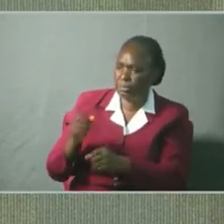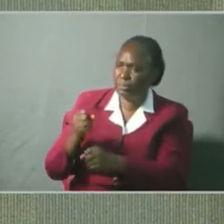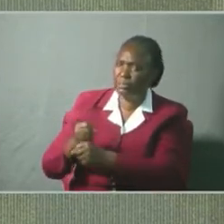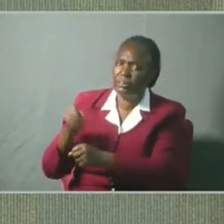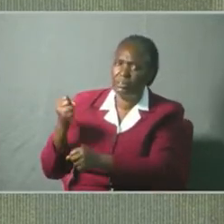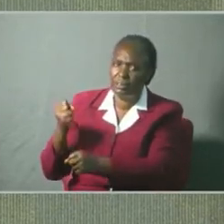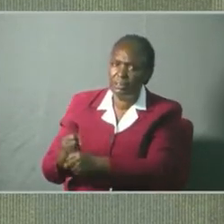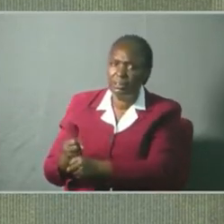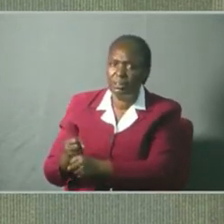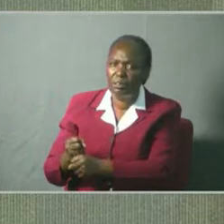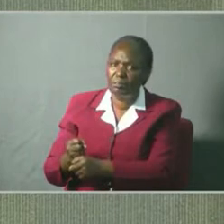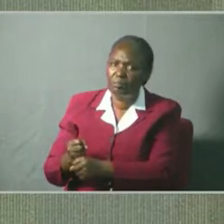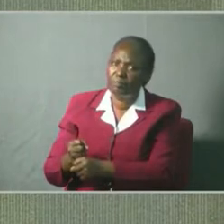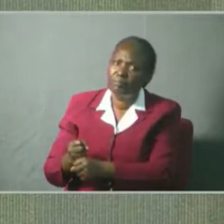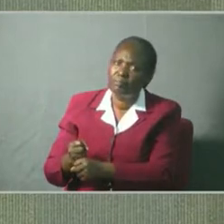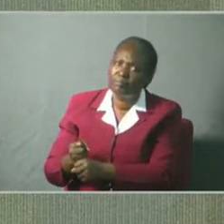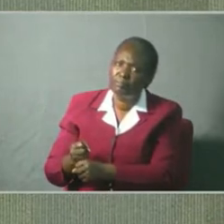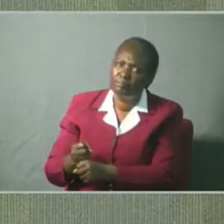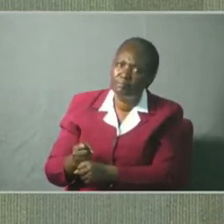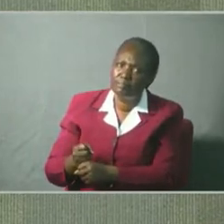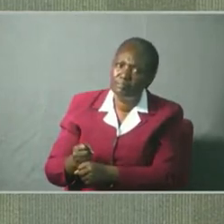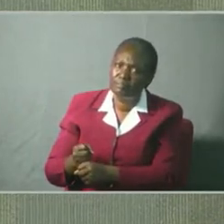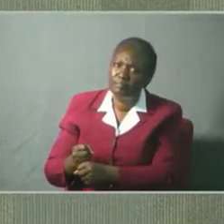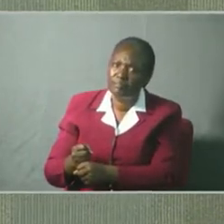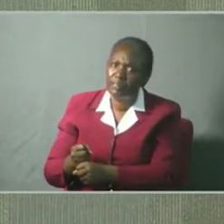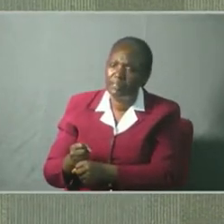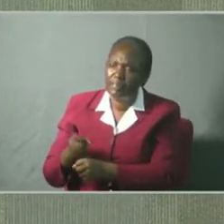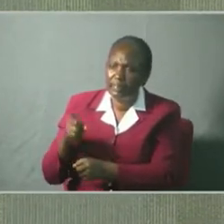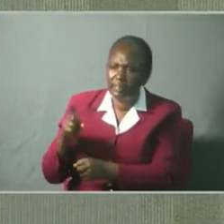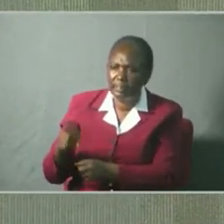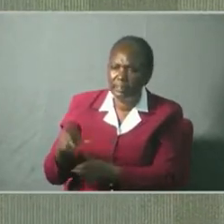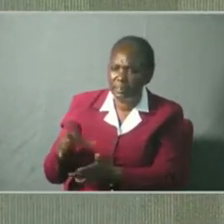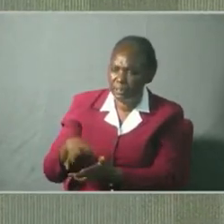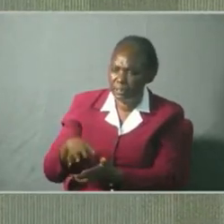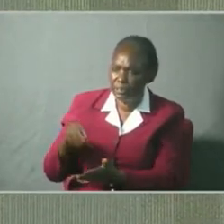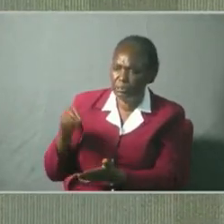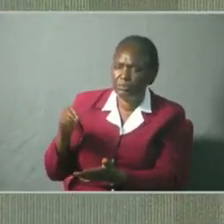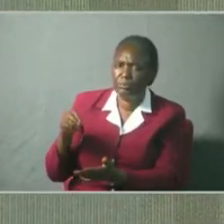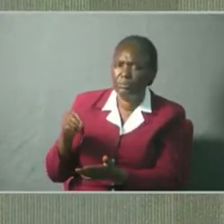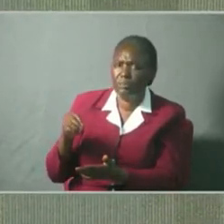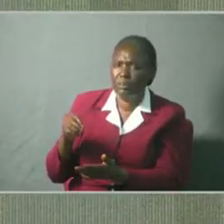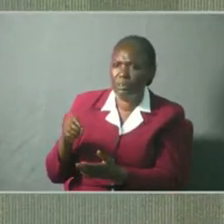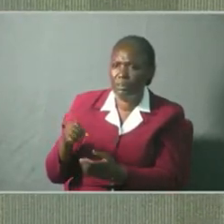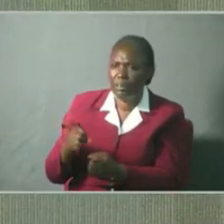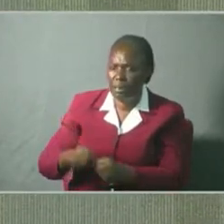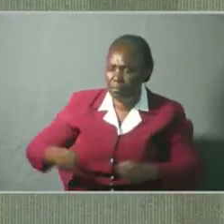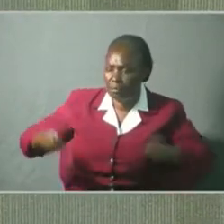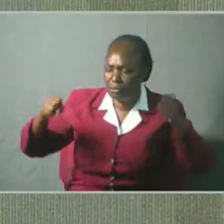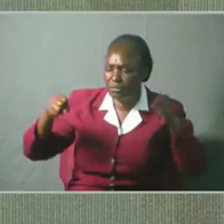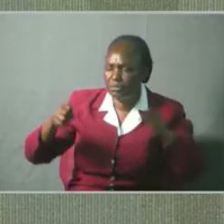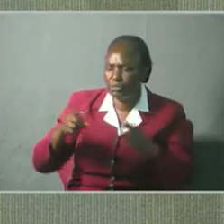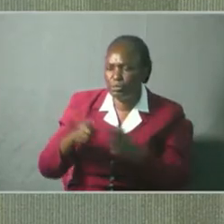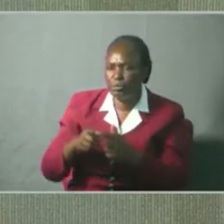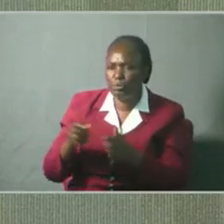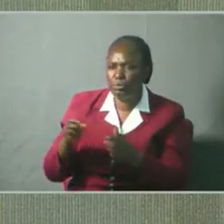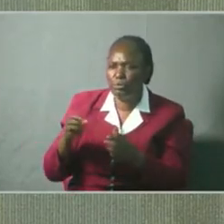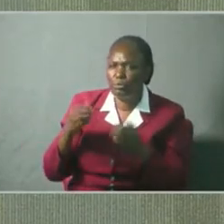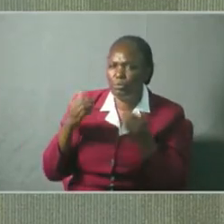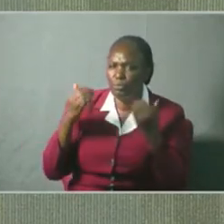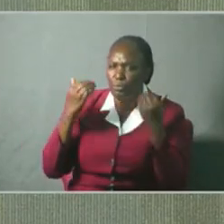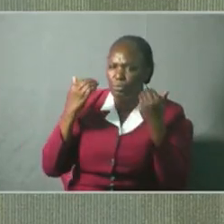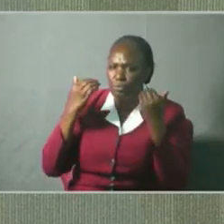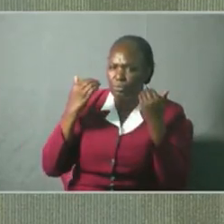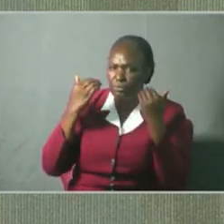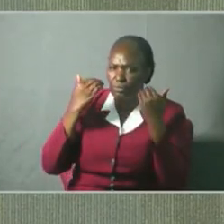it was not under very good circumstances. And so he took the employer to court, and so the issue is still in court